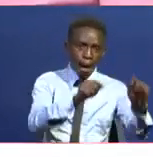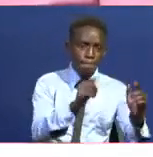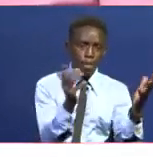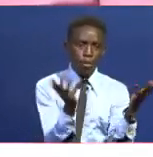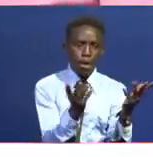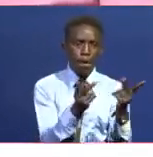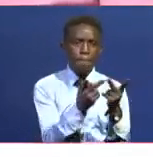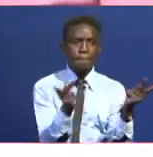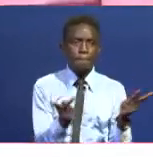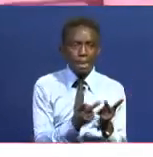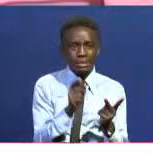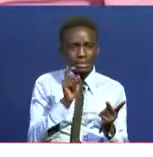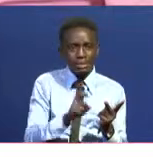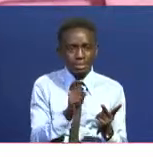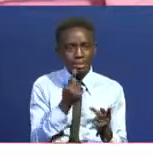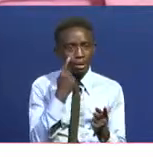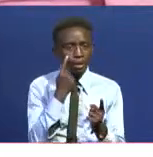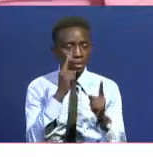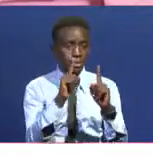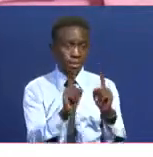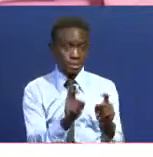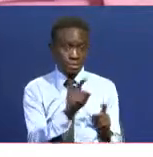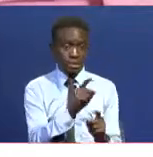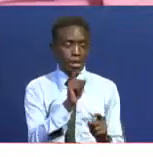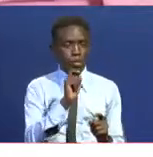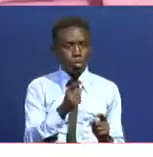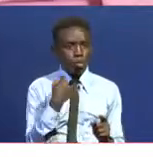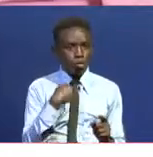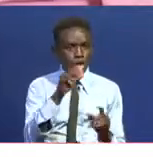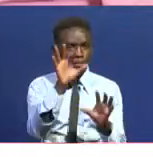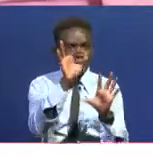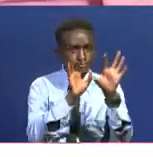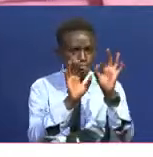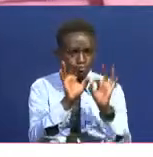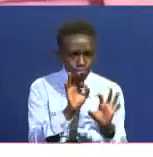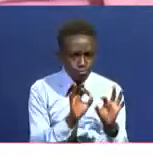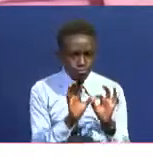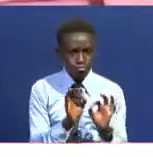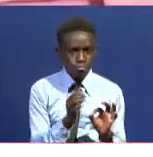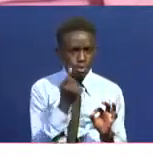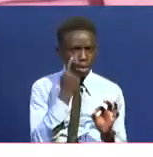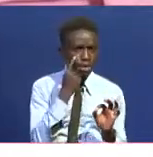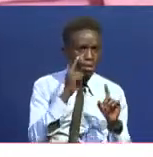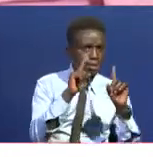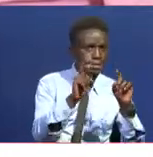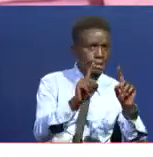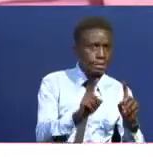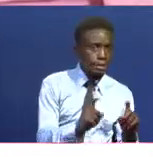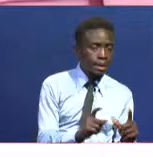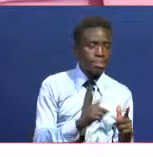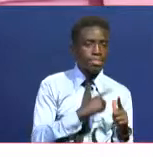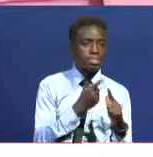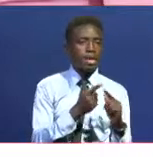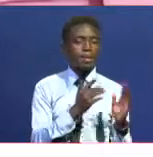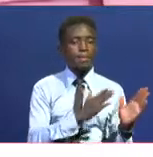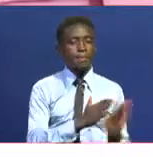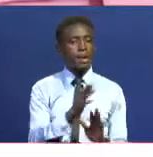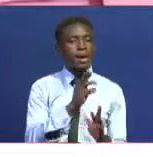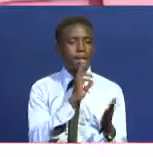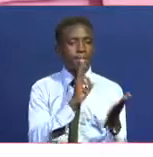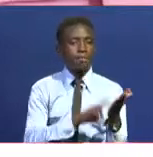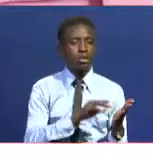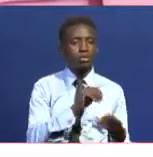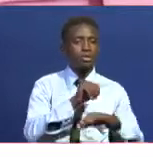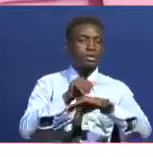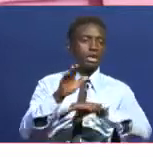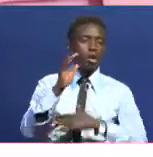done, and take a test, produce the results, and then prepare a report and then send back the office for purposes